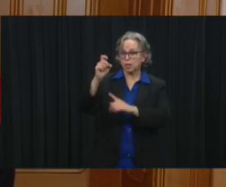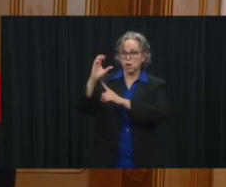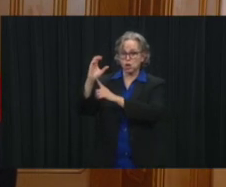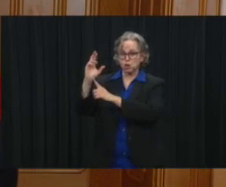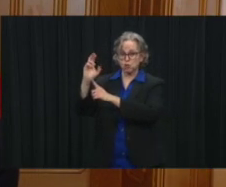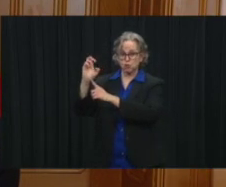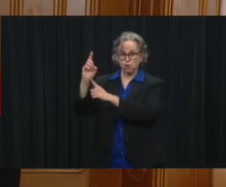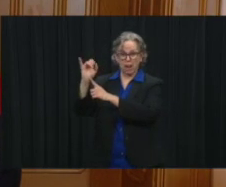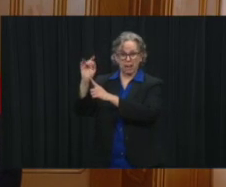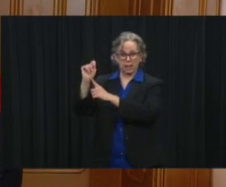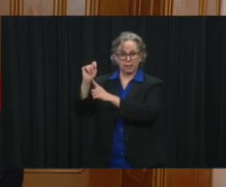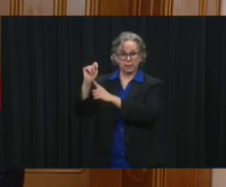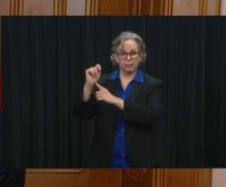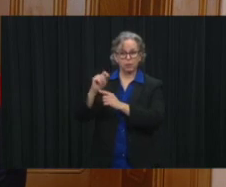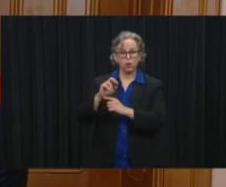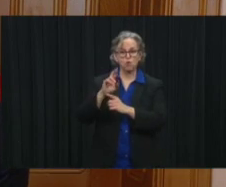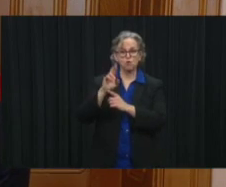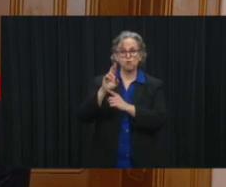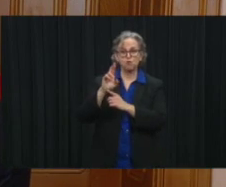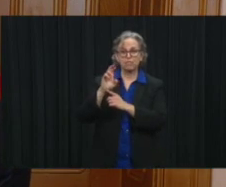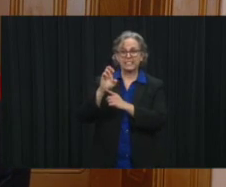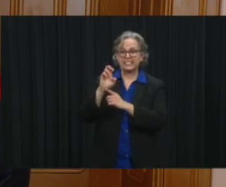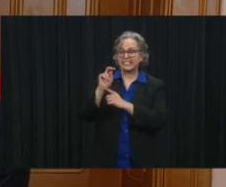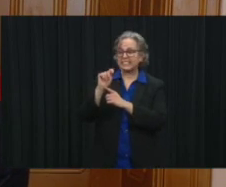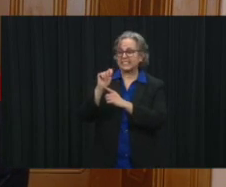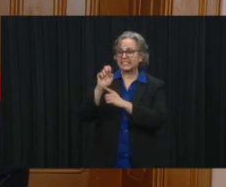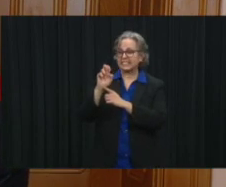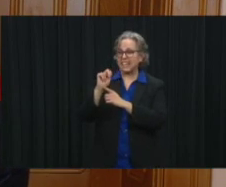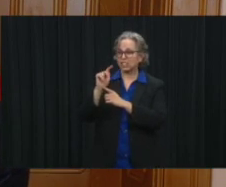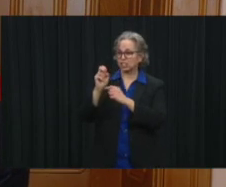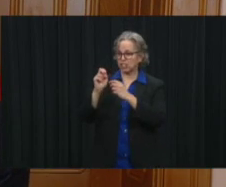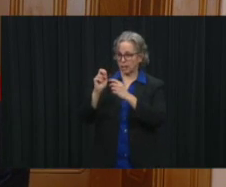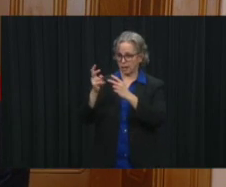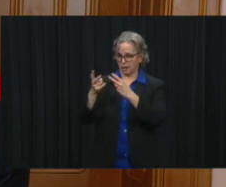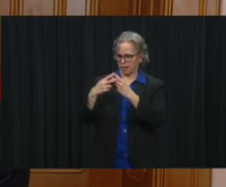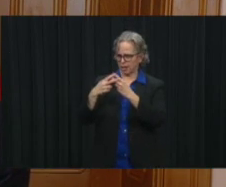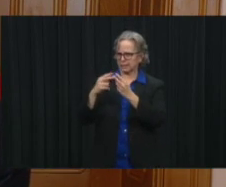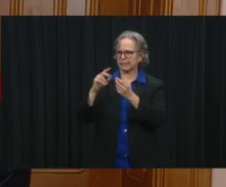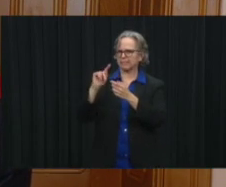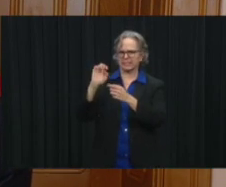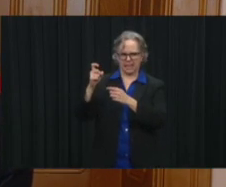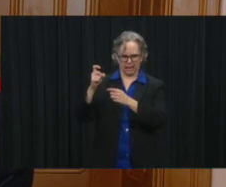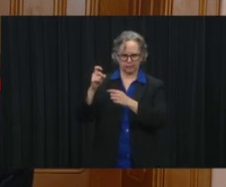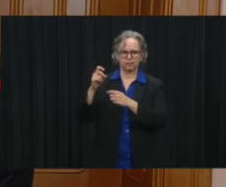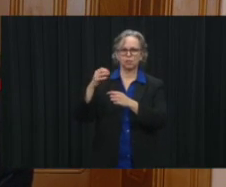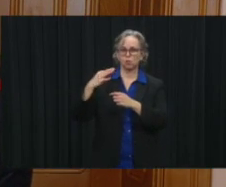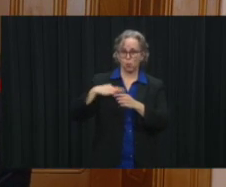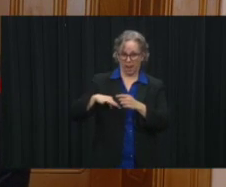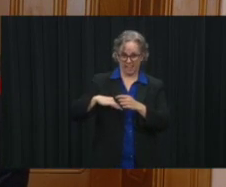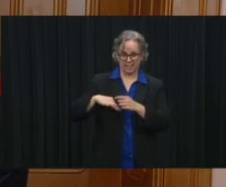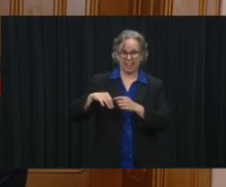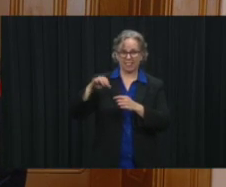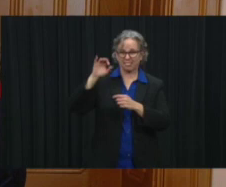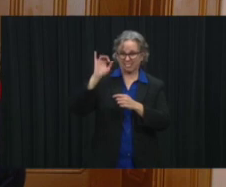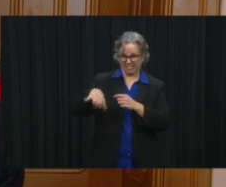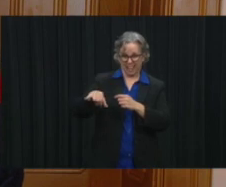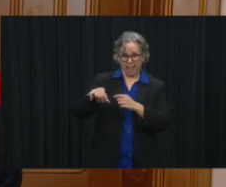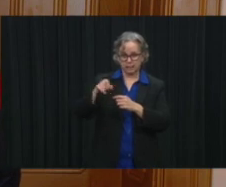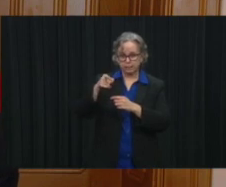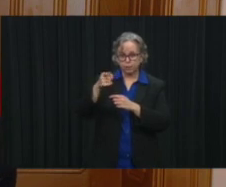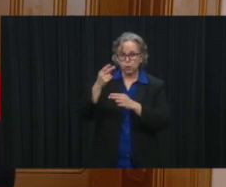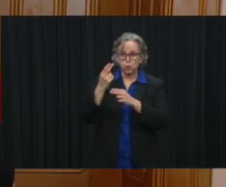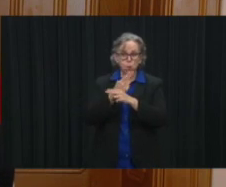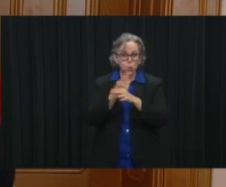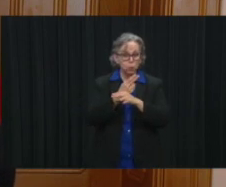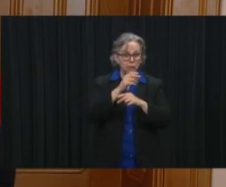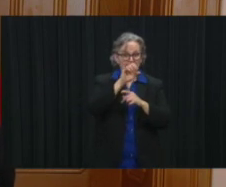payroll. These two can work together if you use the SBA loan for other things like rent or mortgage